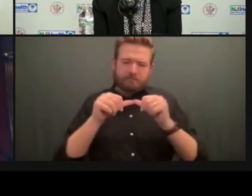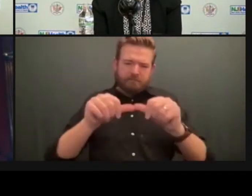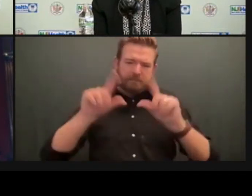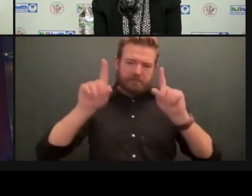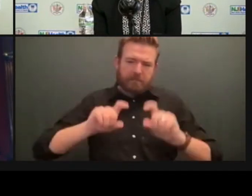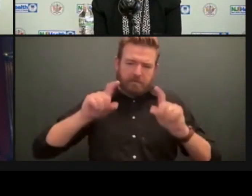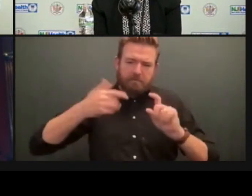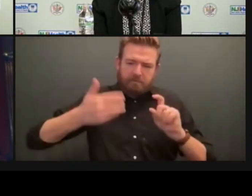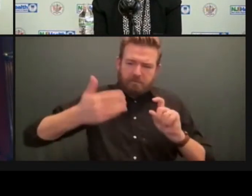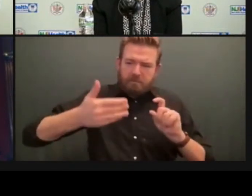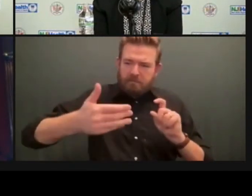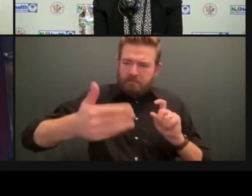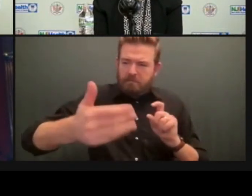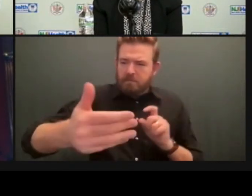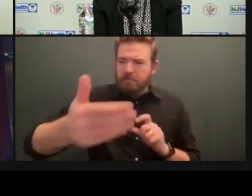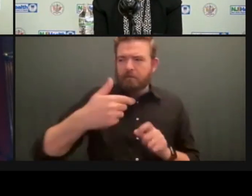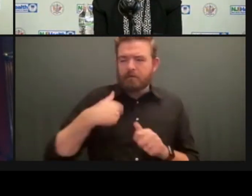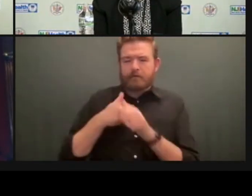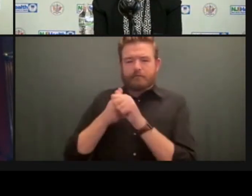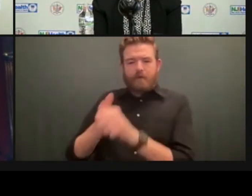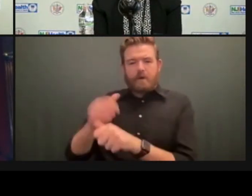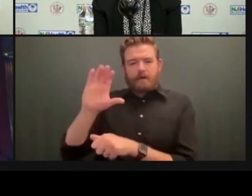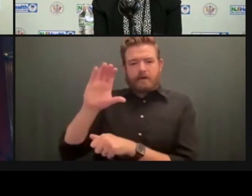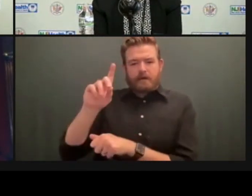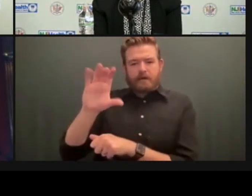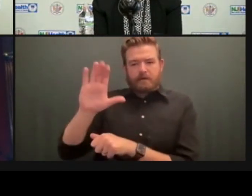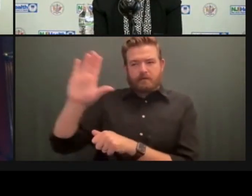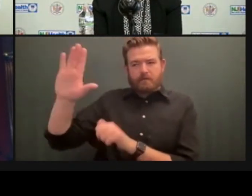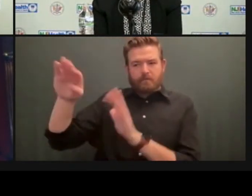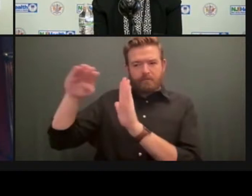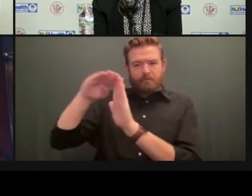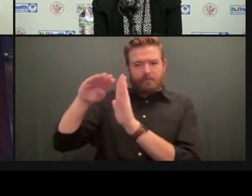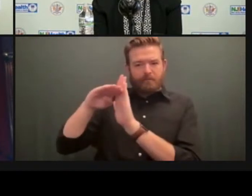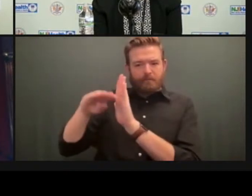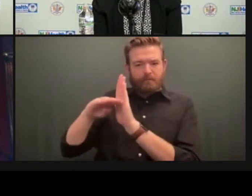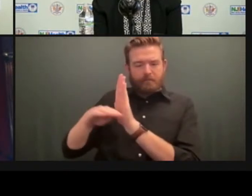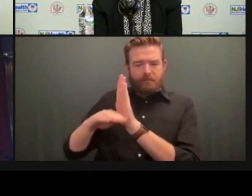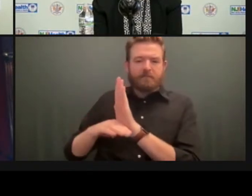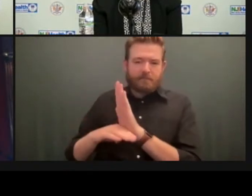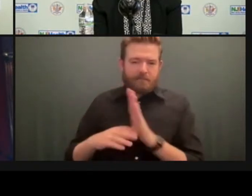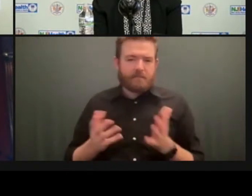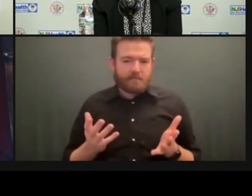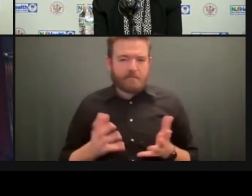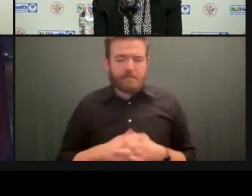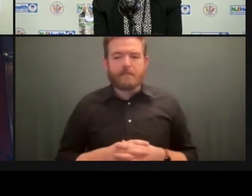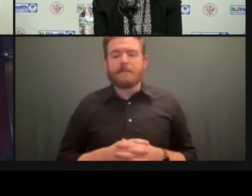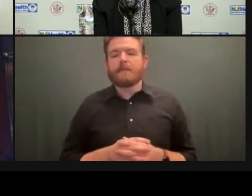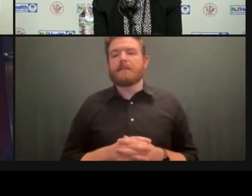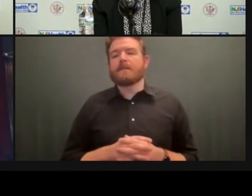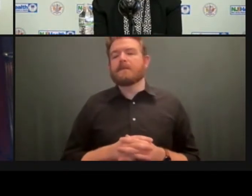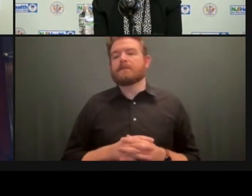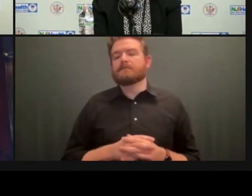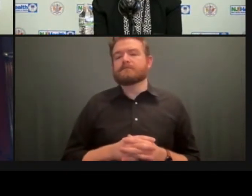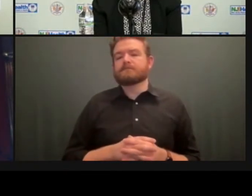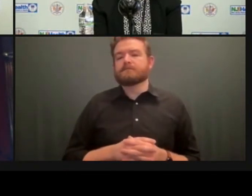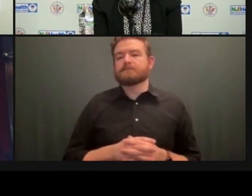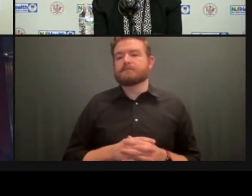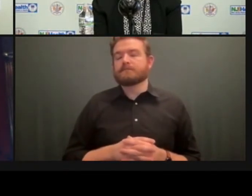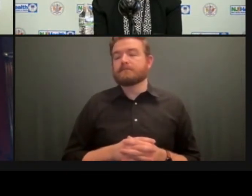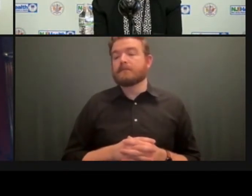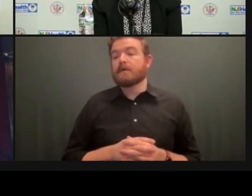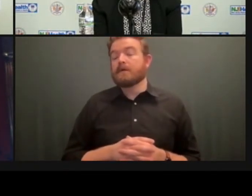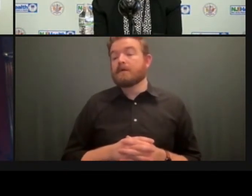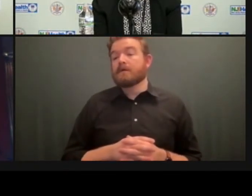adhere to all CDC guidelines during this time. A couple of lessons pop out from Tammy's experience, which I'll come to at the end of